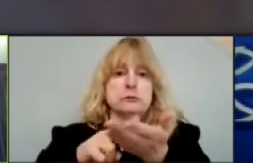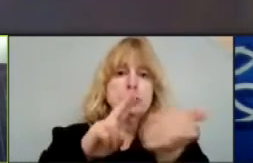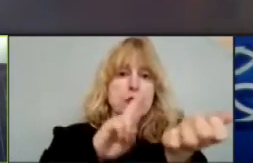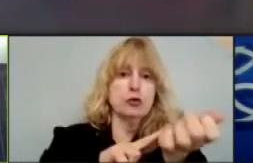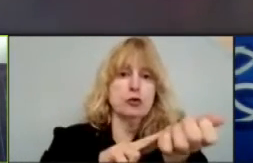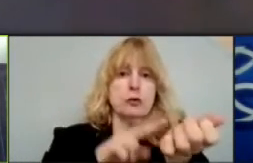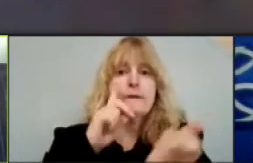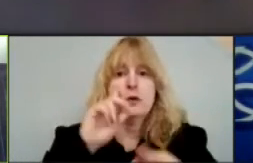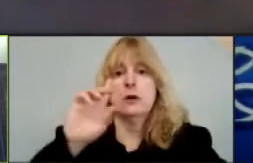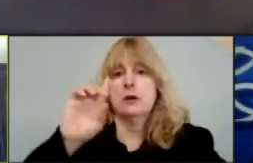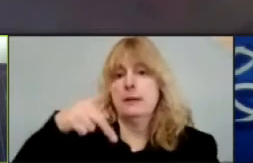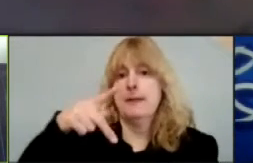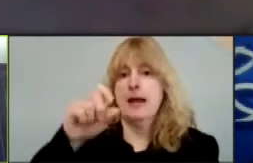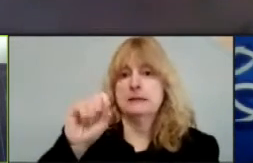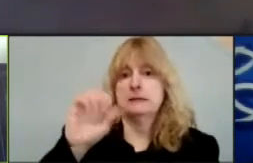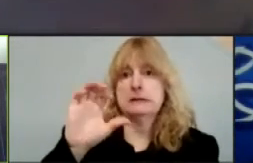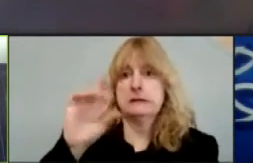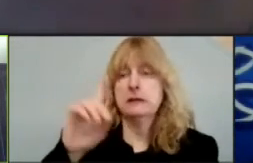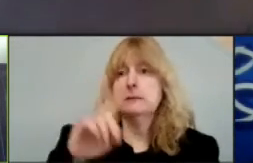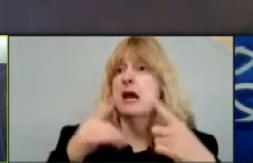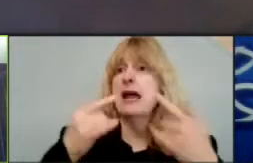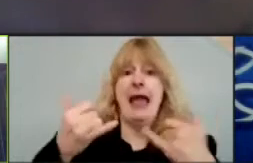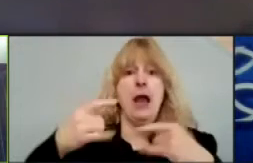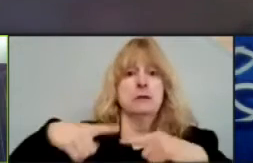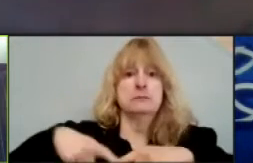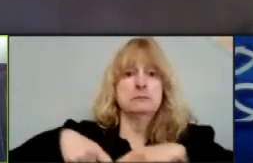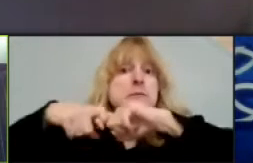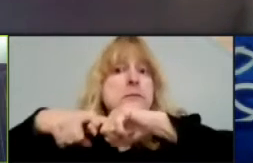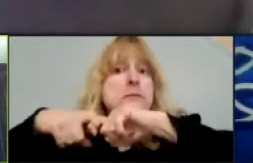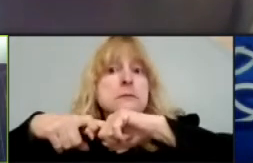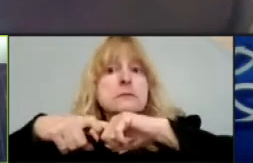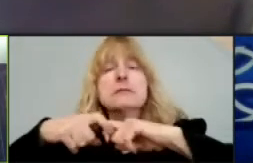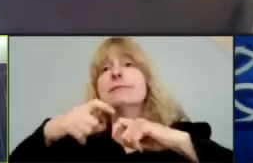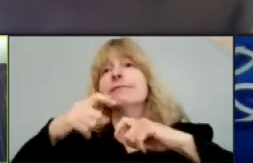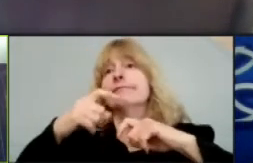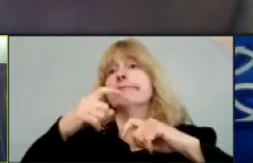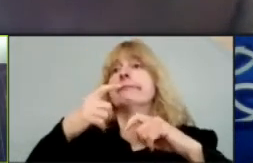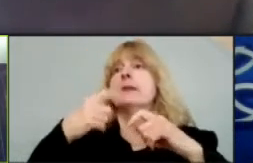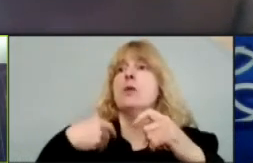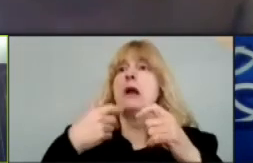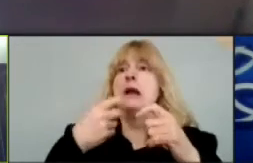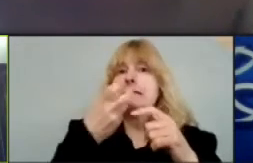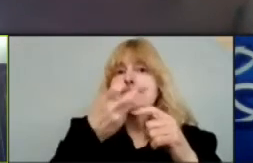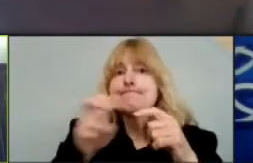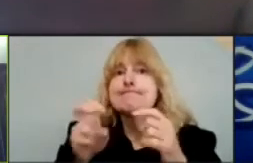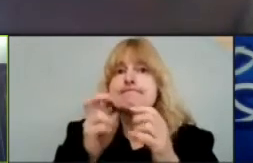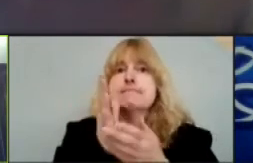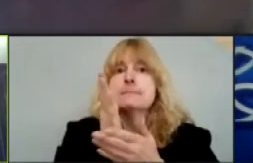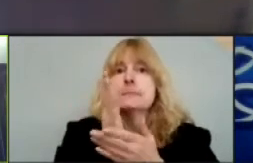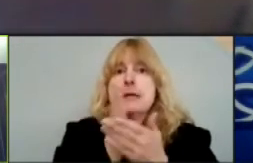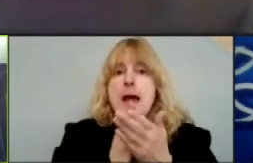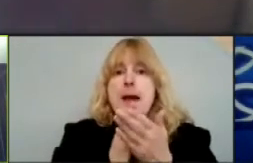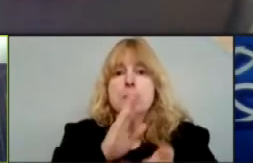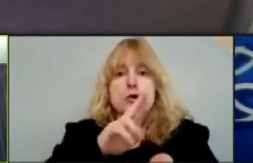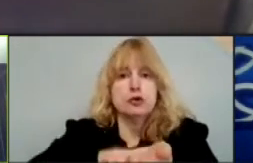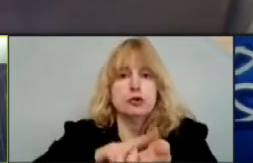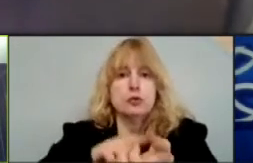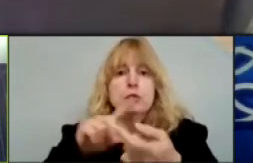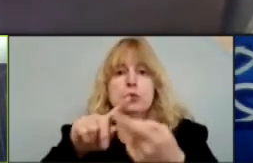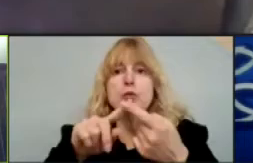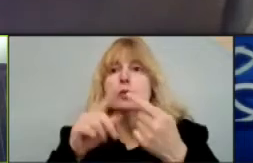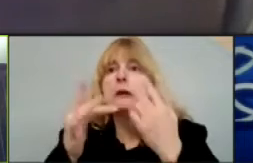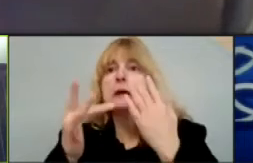we've suspended in-person learning, we've shifted a smaller number of nurses to the technology hubs,